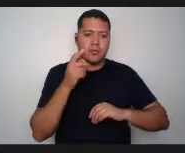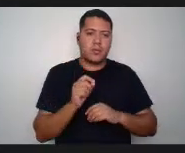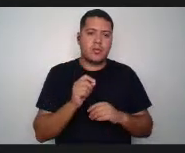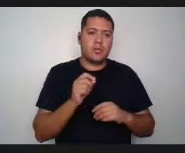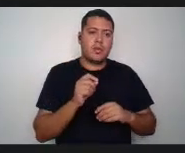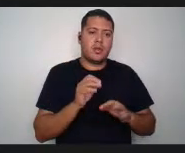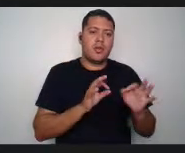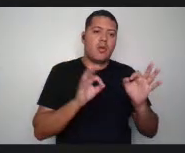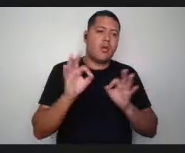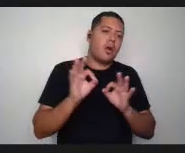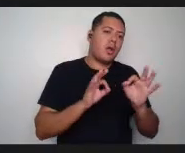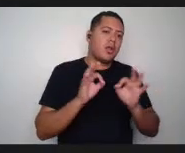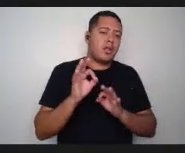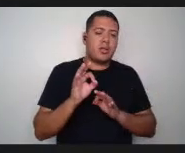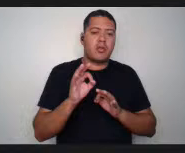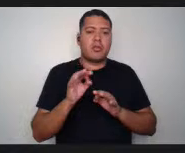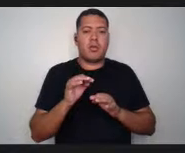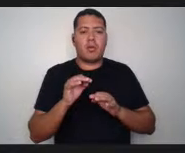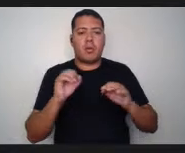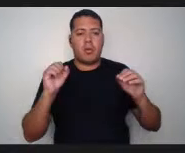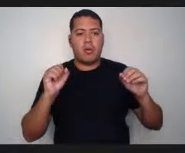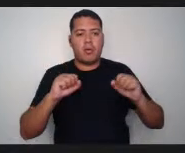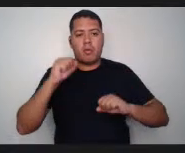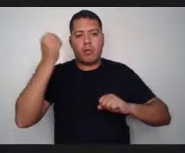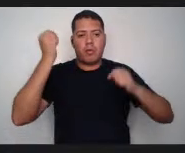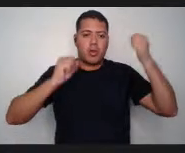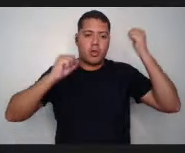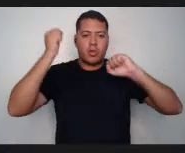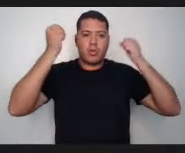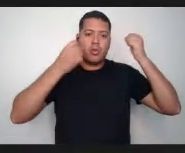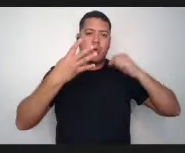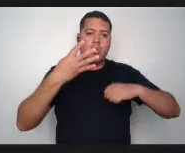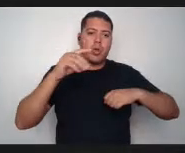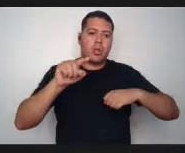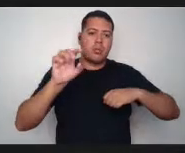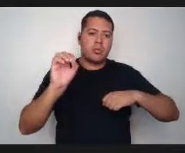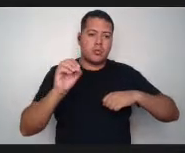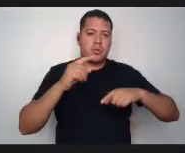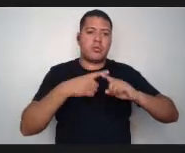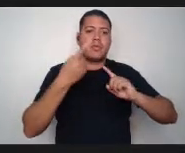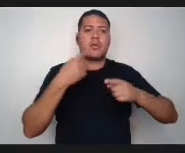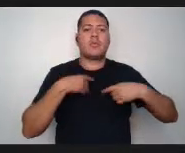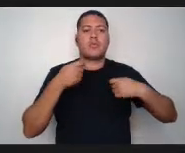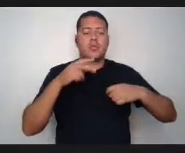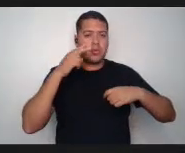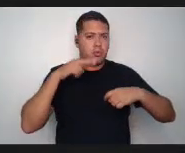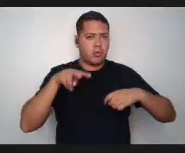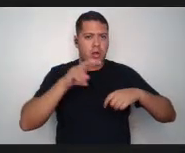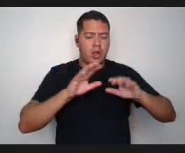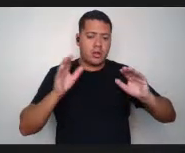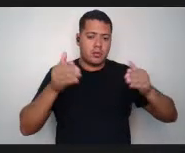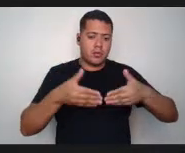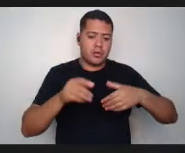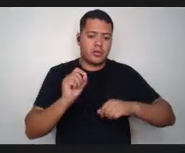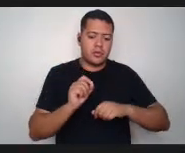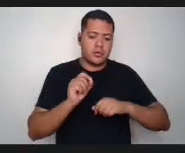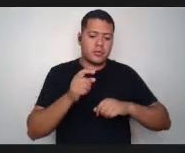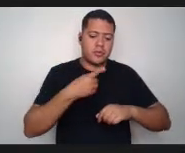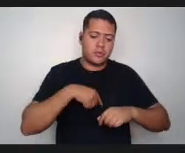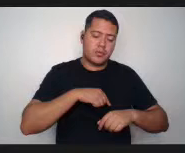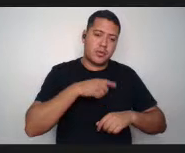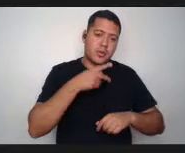what we call the organization of 4.0 industry, but I'm going to